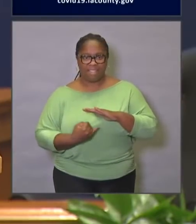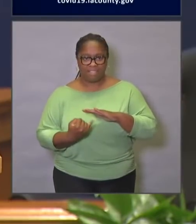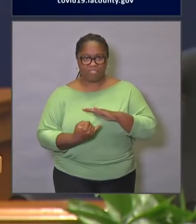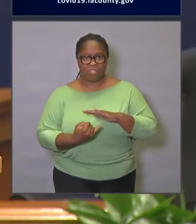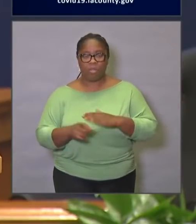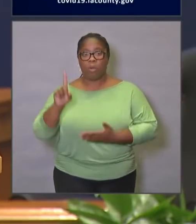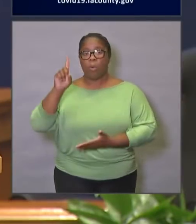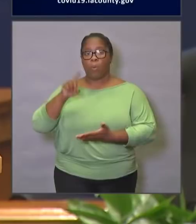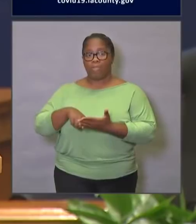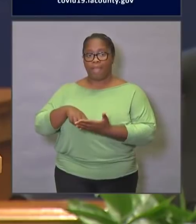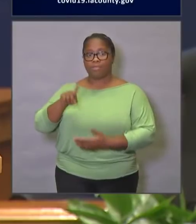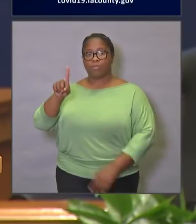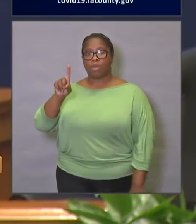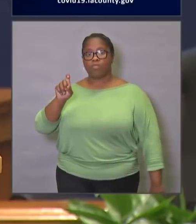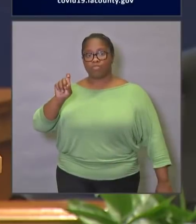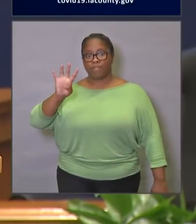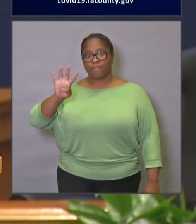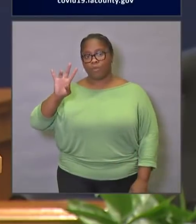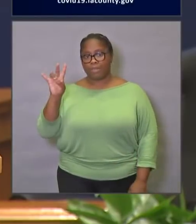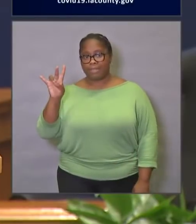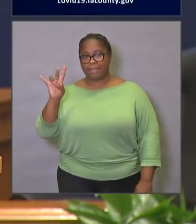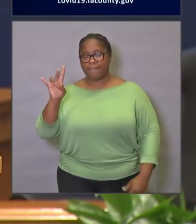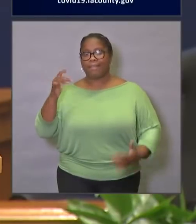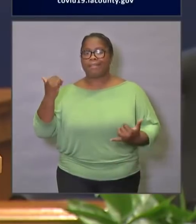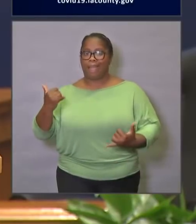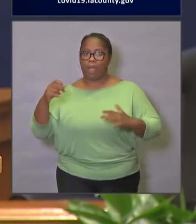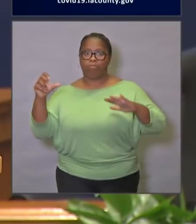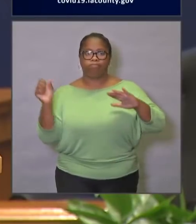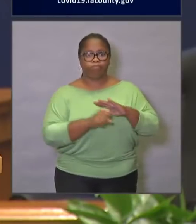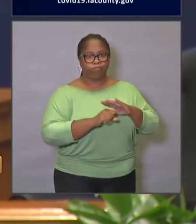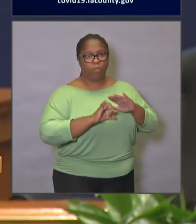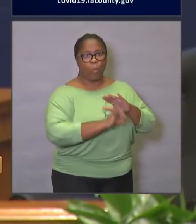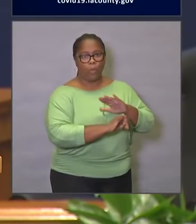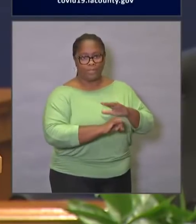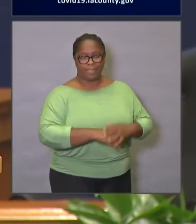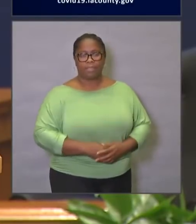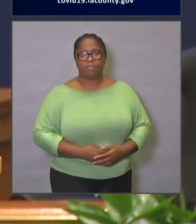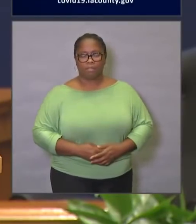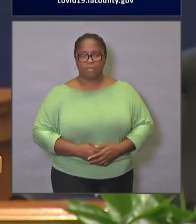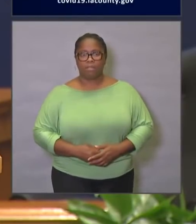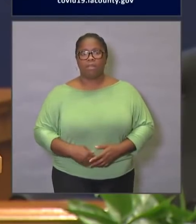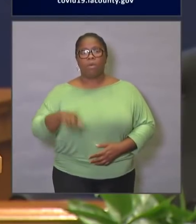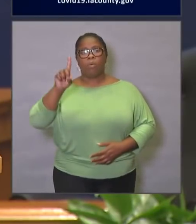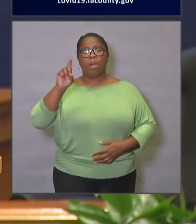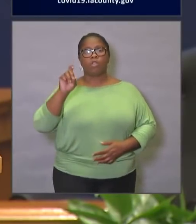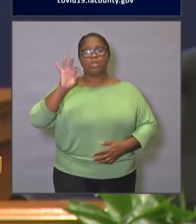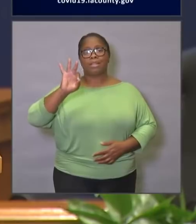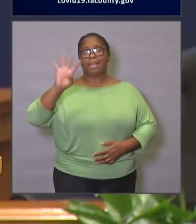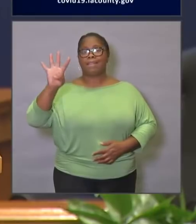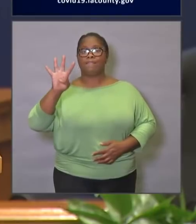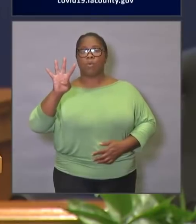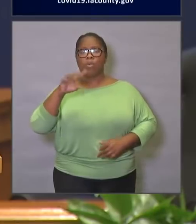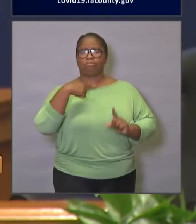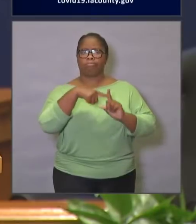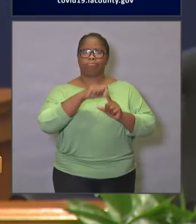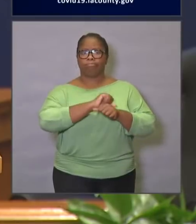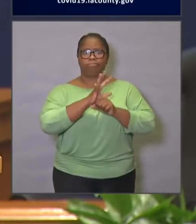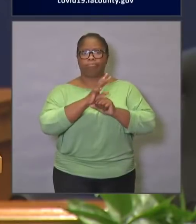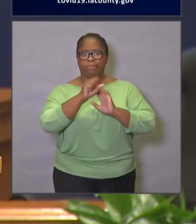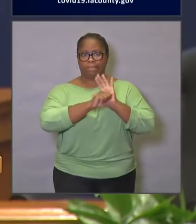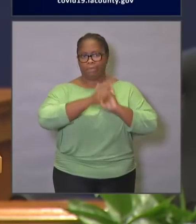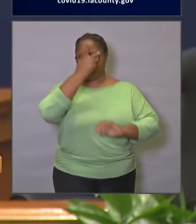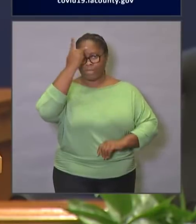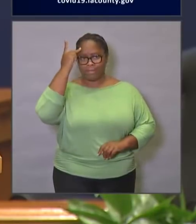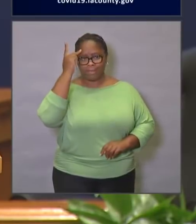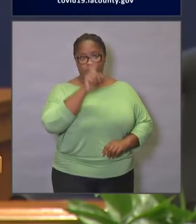and 1,147 that are quarantined. There are 194 cases in the state prison,